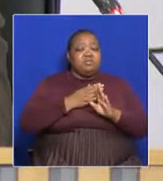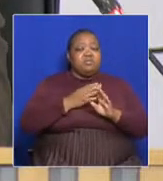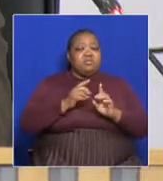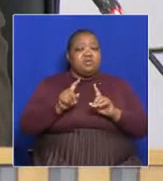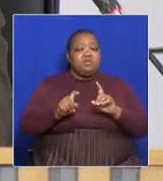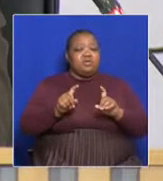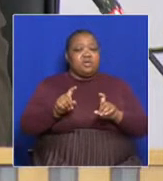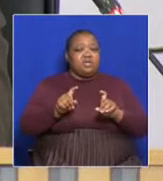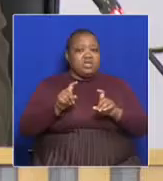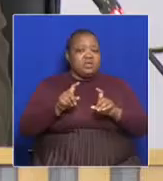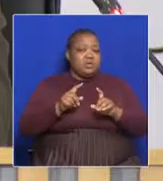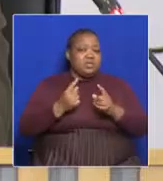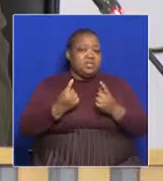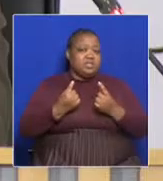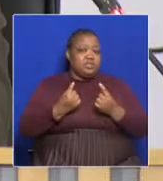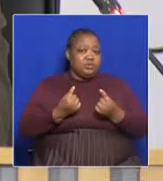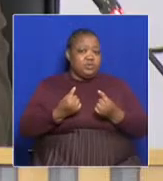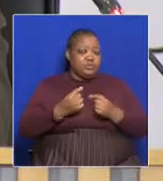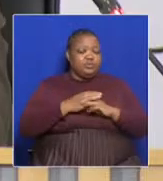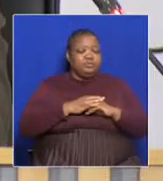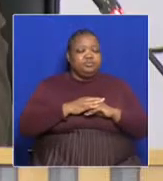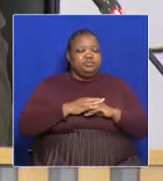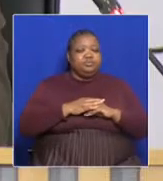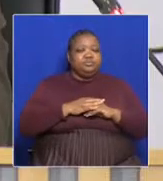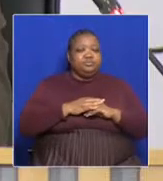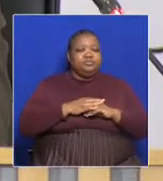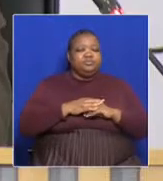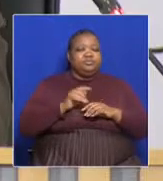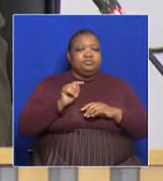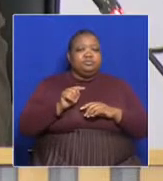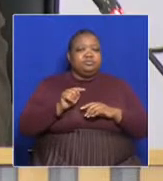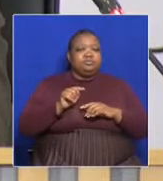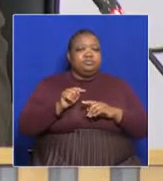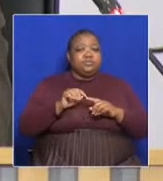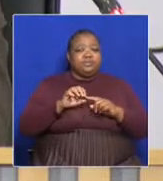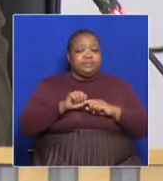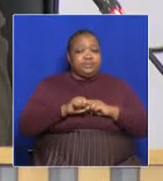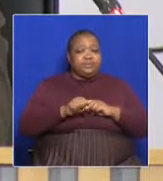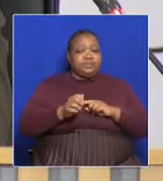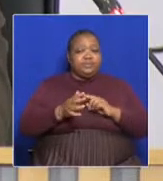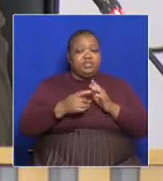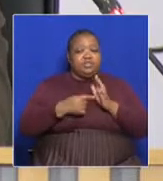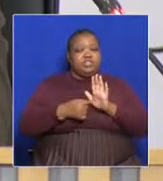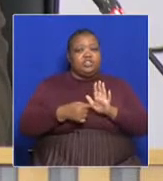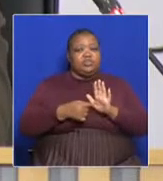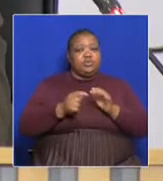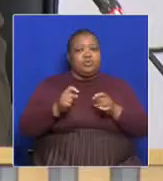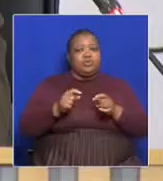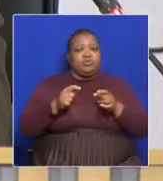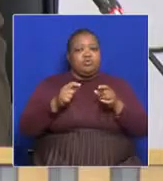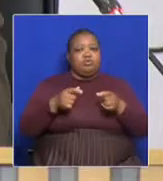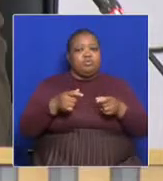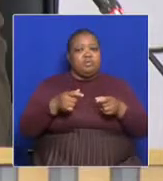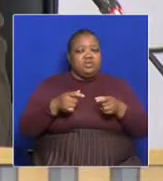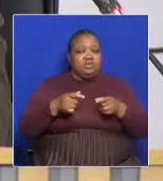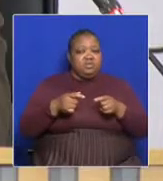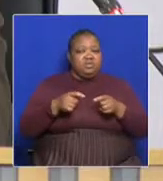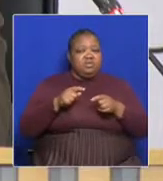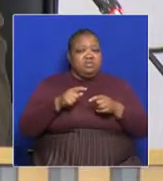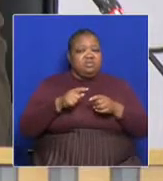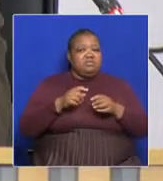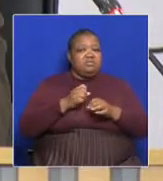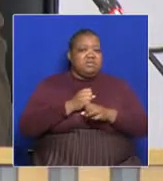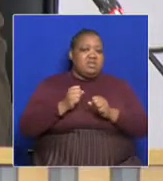Baloy, I will get to the bottom of this to show the commission that this can never be, and it